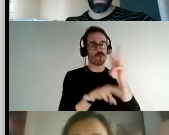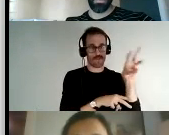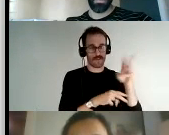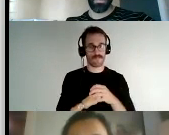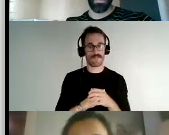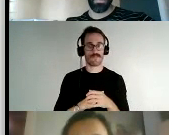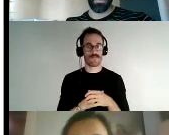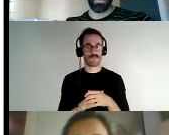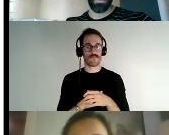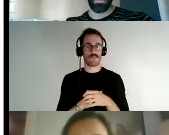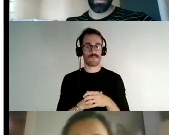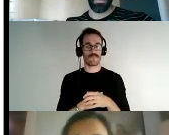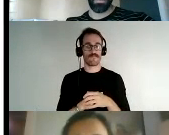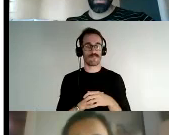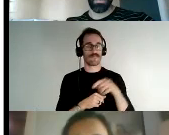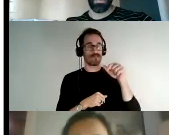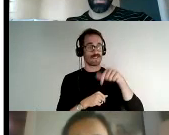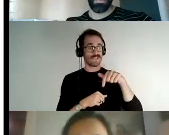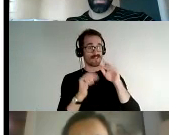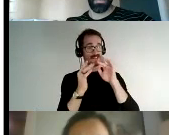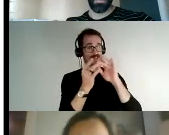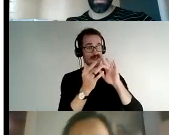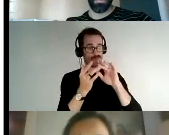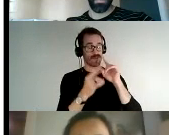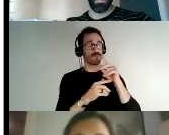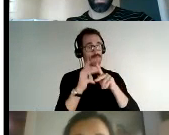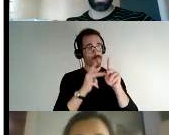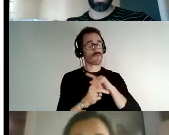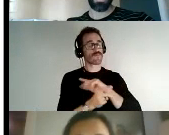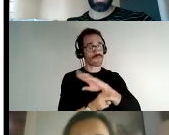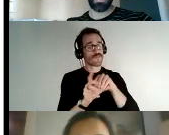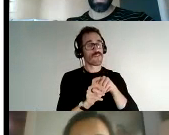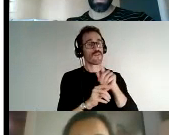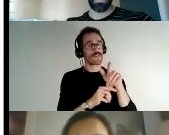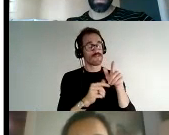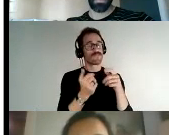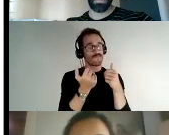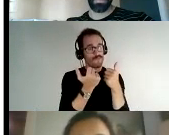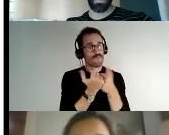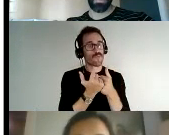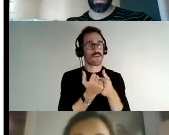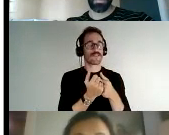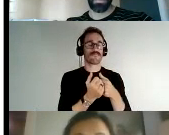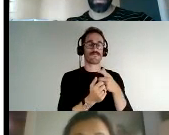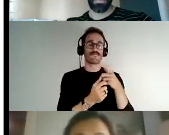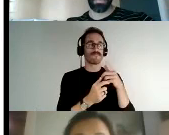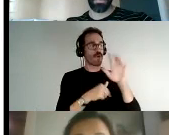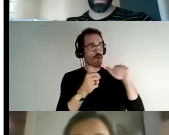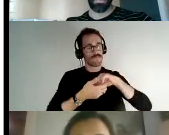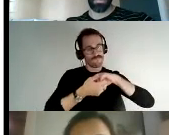volunteer-run association of individuals and groups who are united on the goal